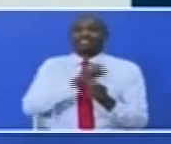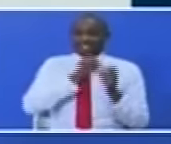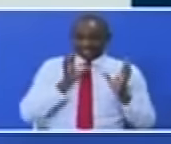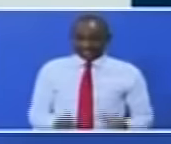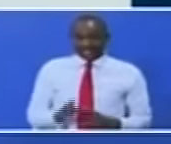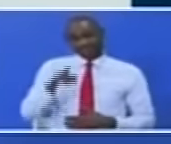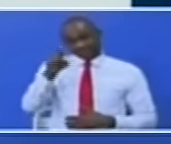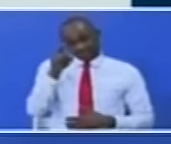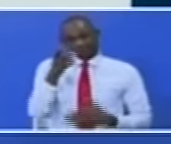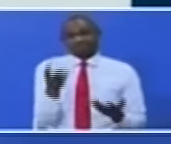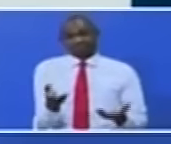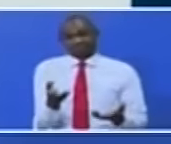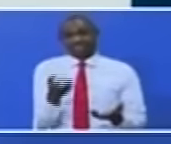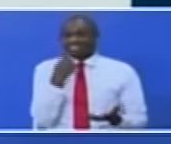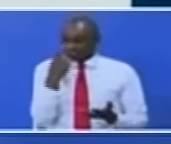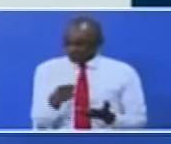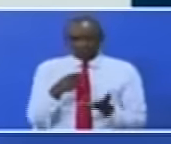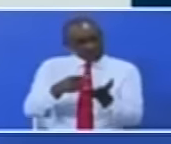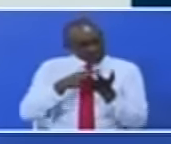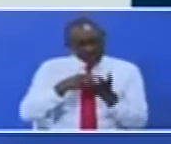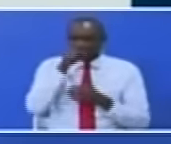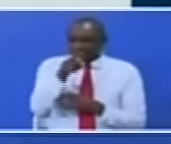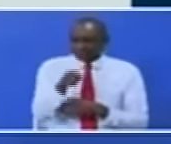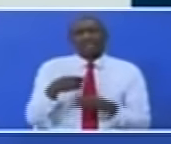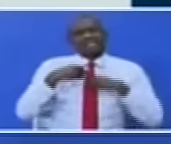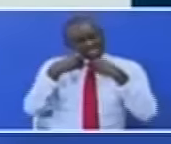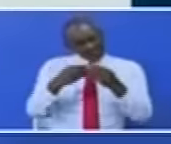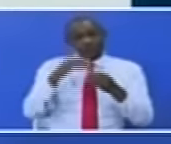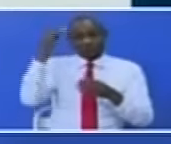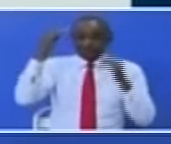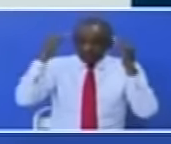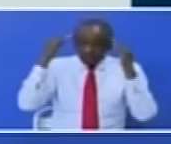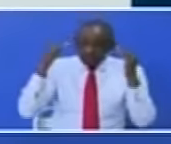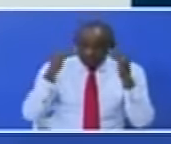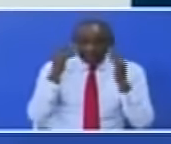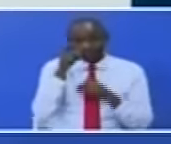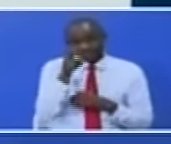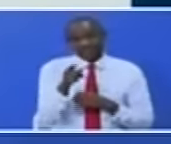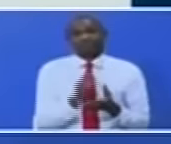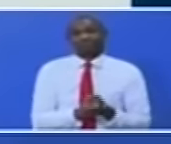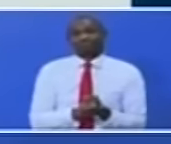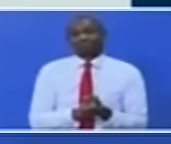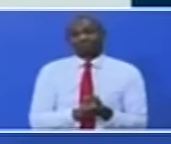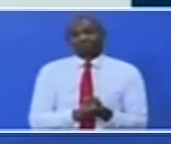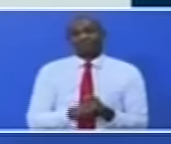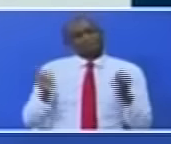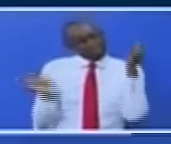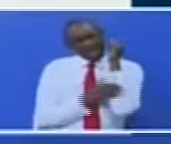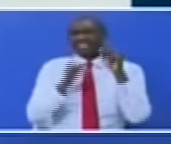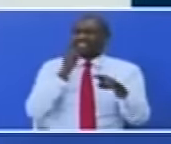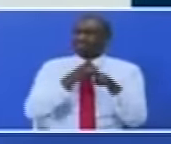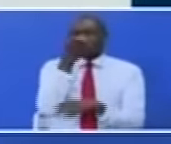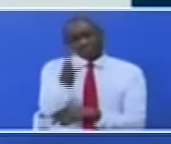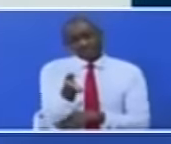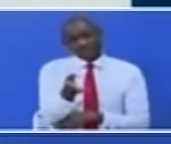Kilonzo Jr. said the failed mediation has given the Supreme Court and by extension the judiciary a bad name.